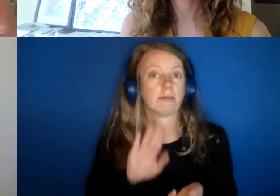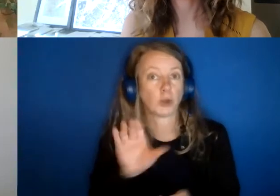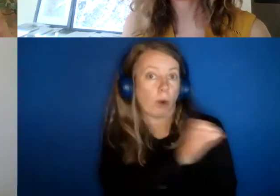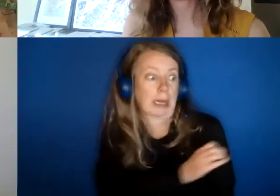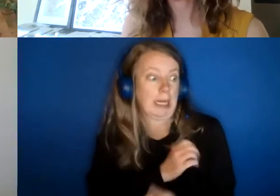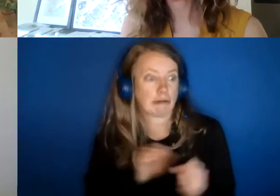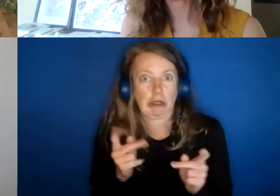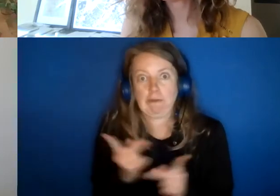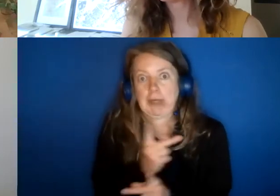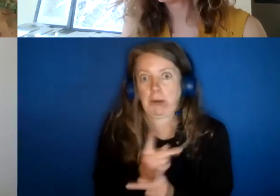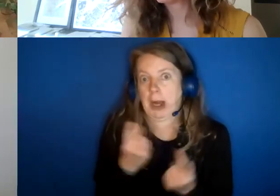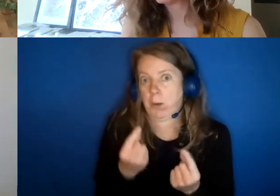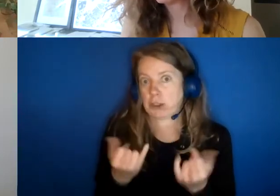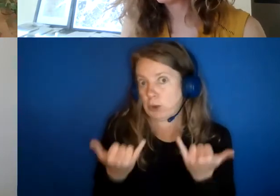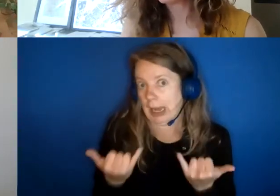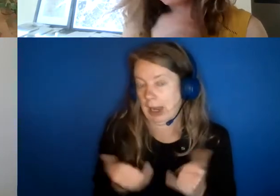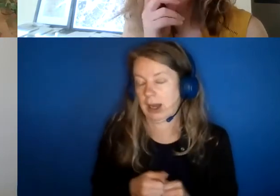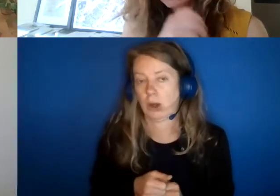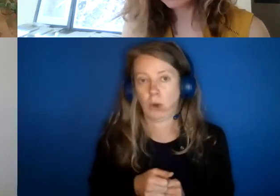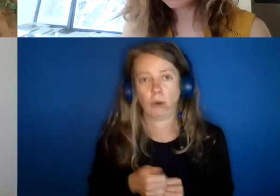now? Do you have any thoughts about